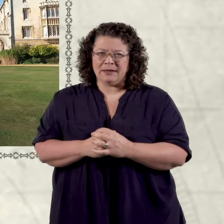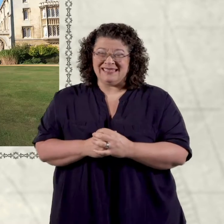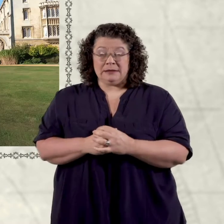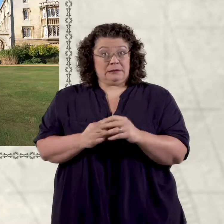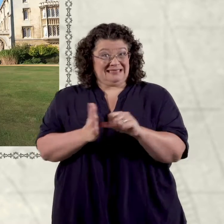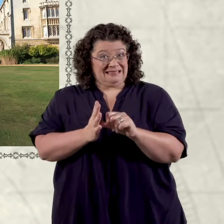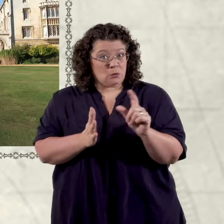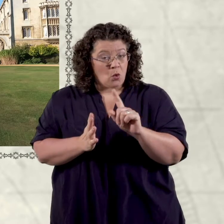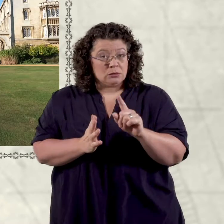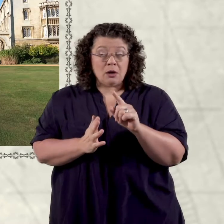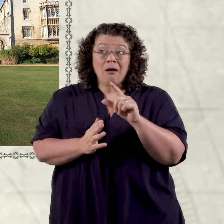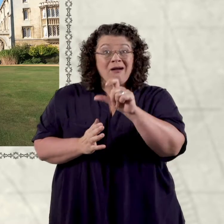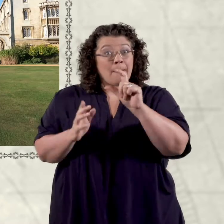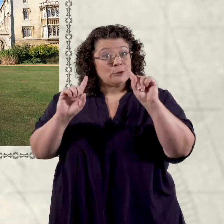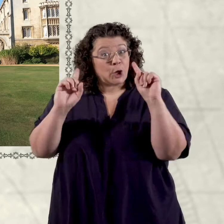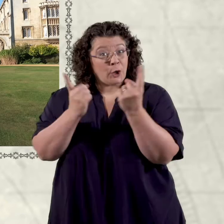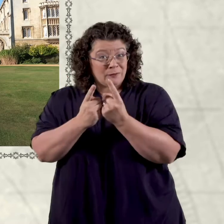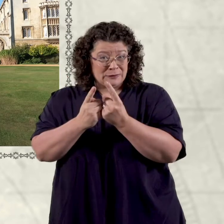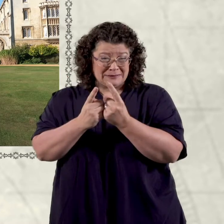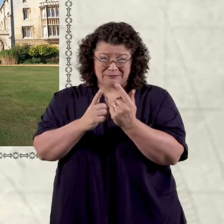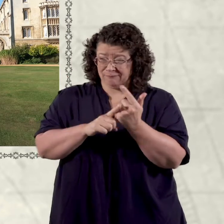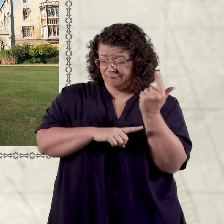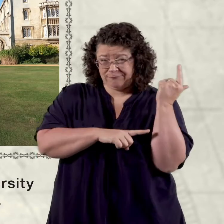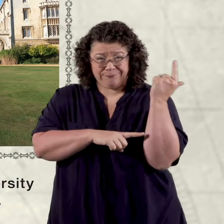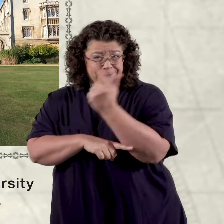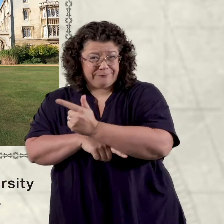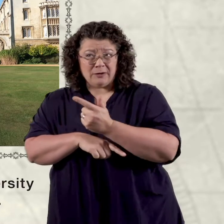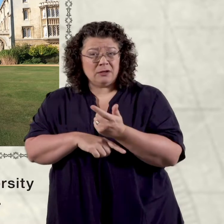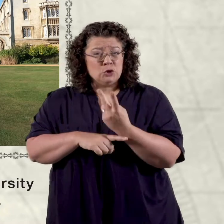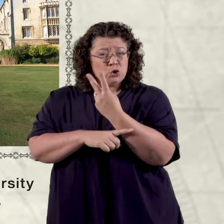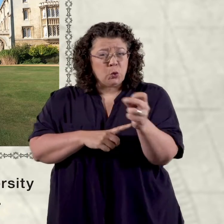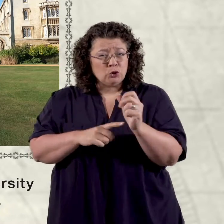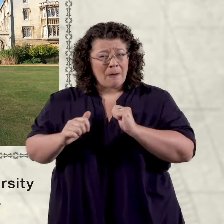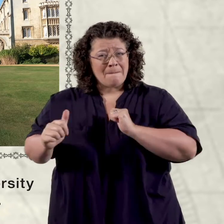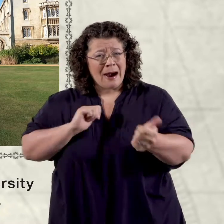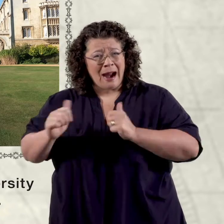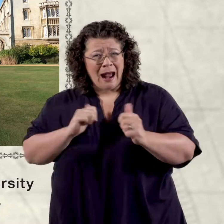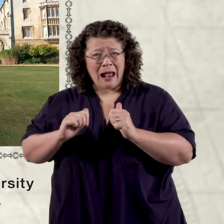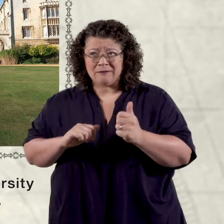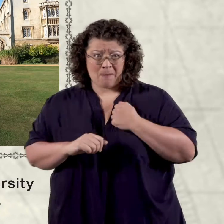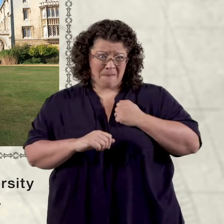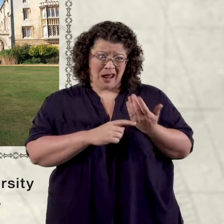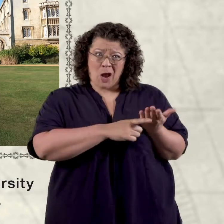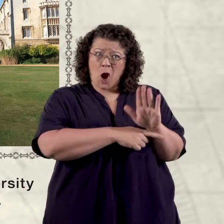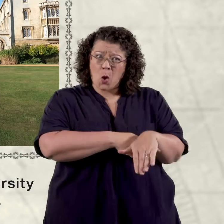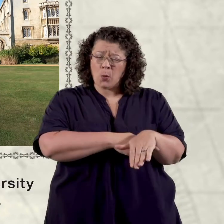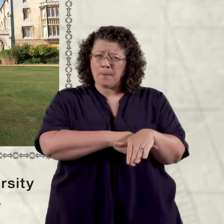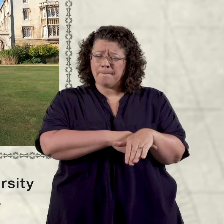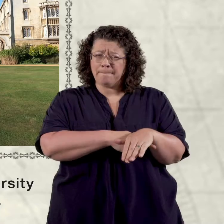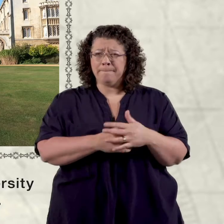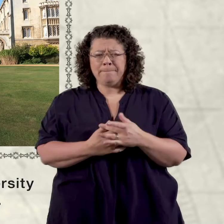called Cambridge University. The problem was that Cambridge University